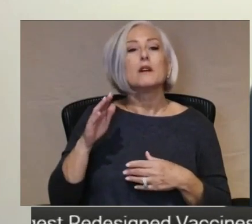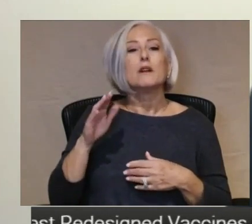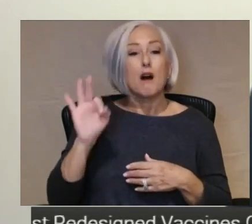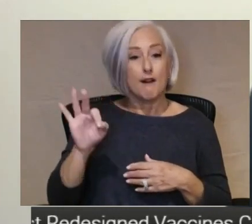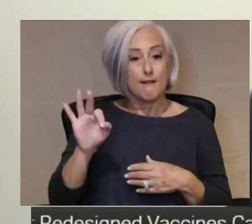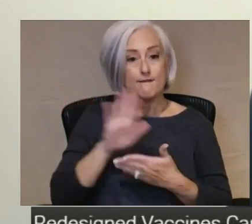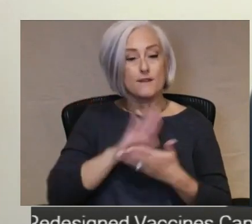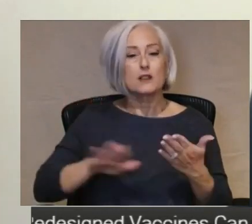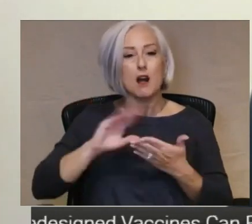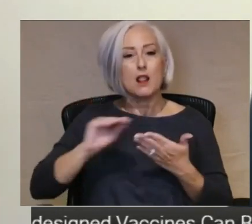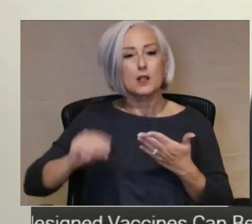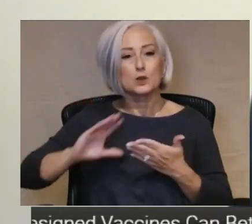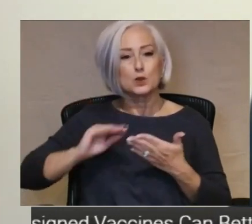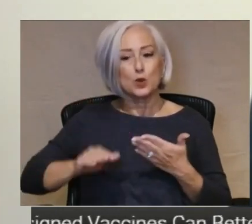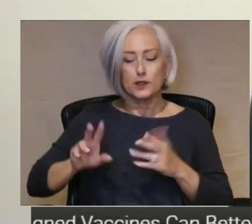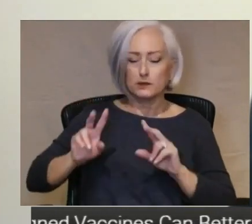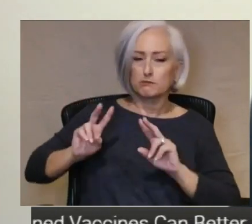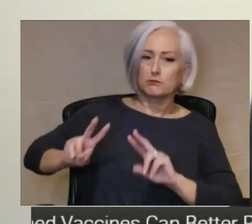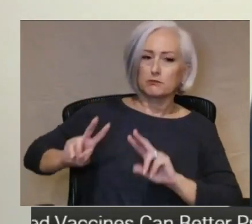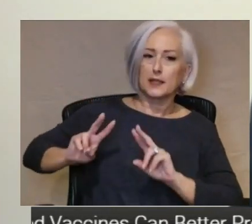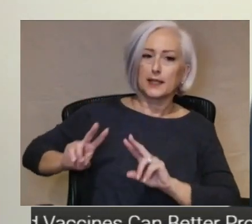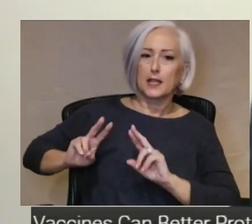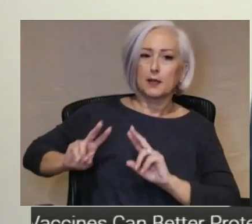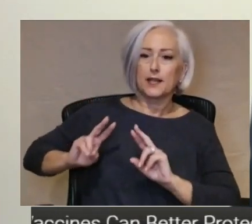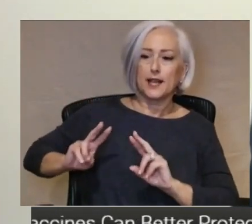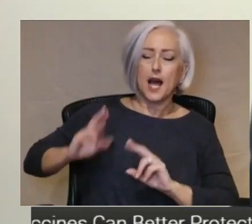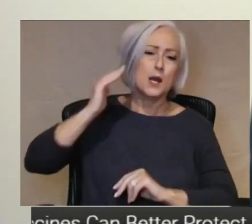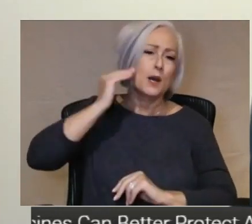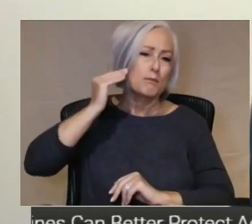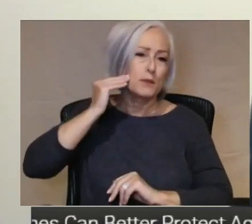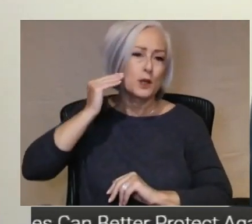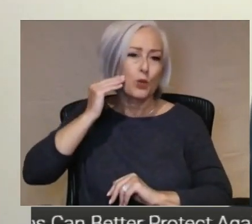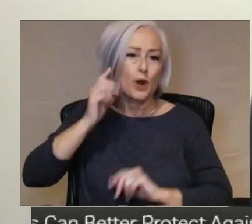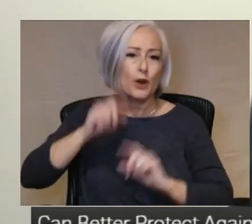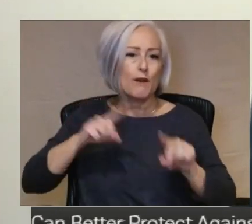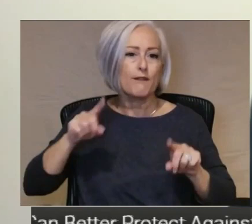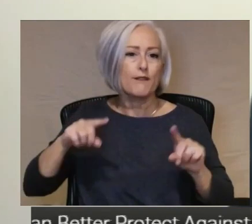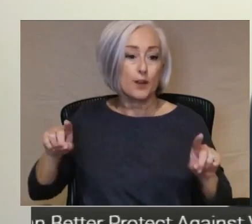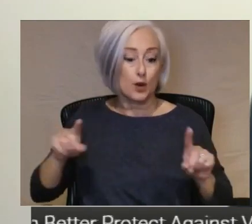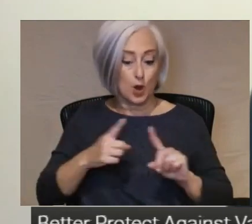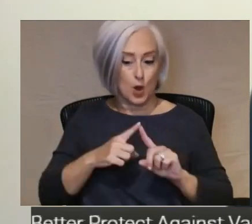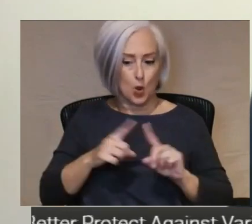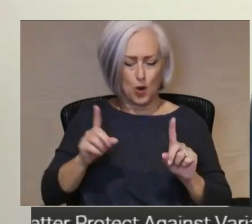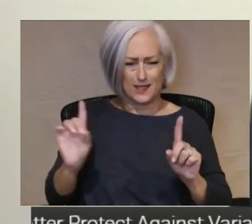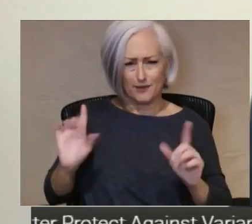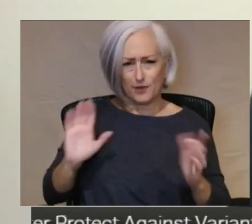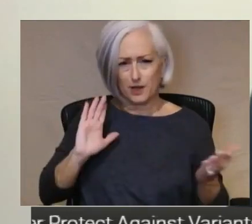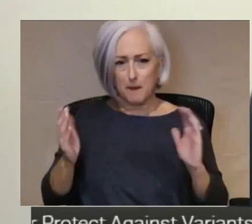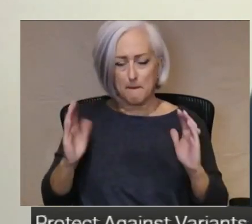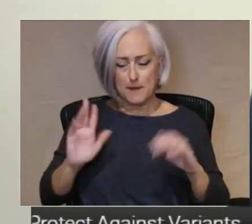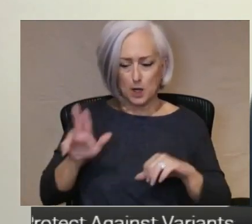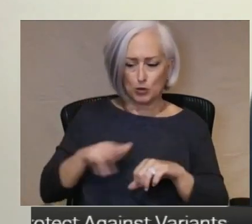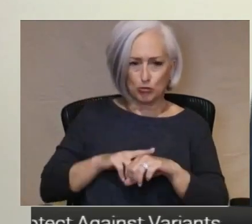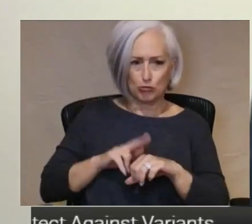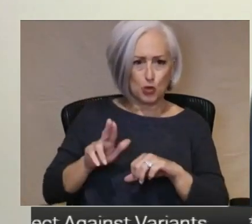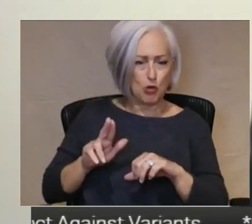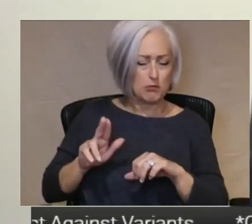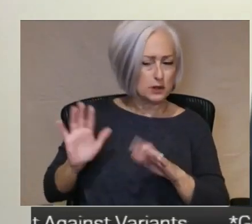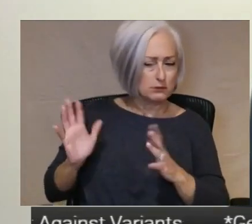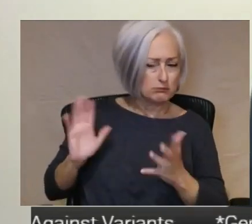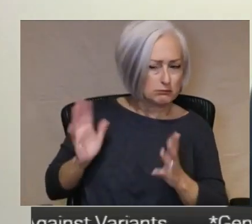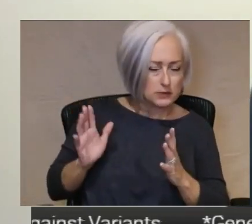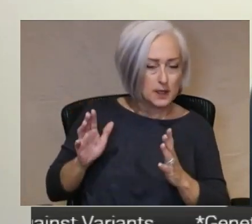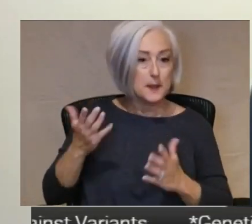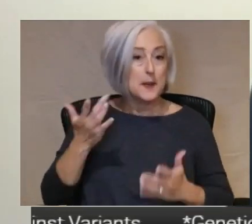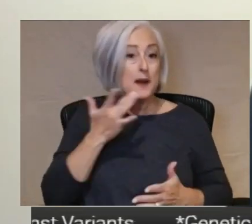just keep an eye on them and just be aware of variance from baseline. And if you're noticing that, you know, maybe their favorite band